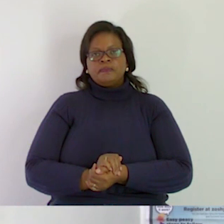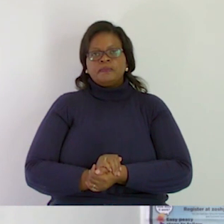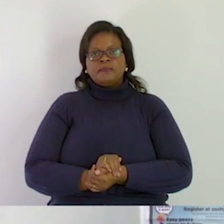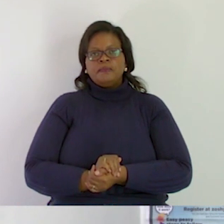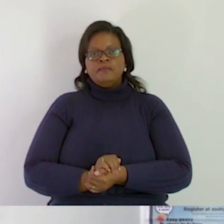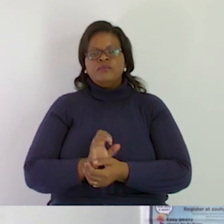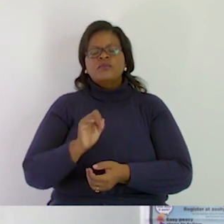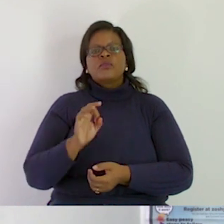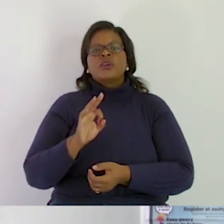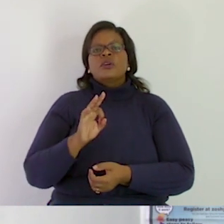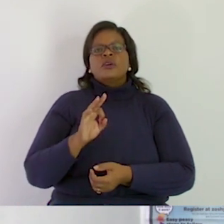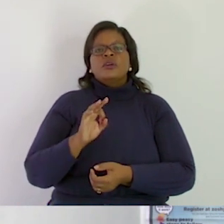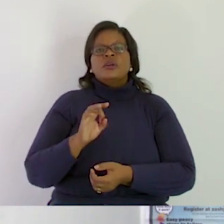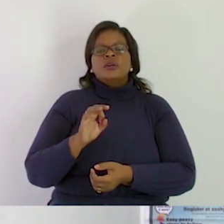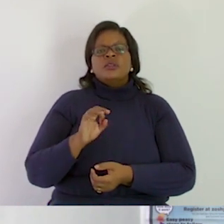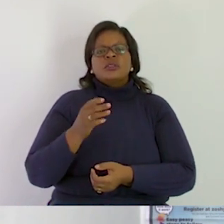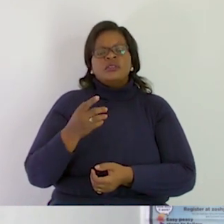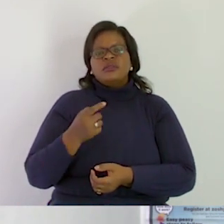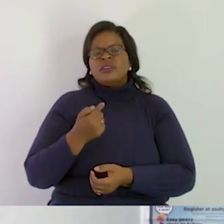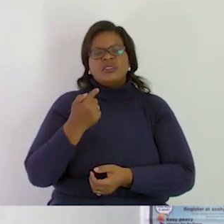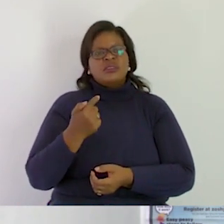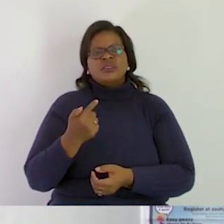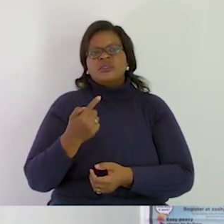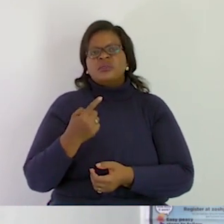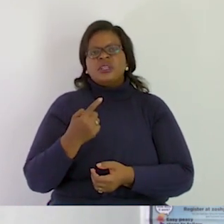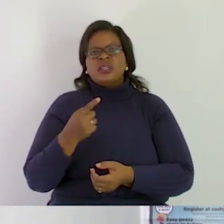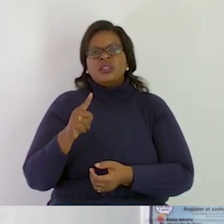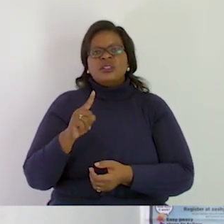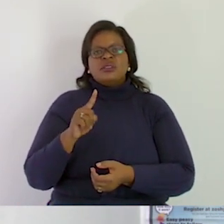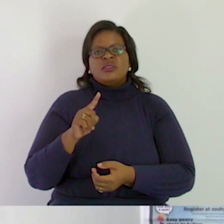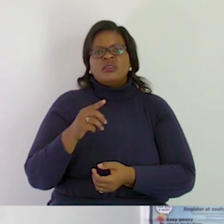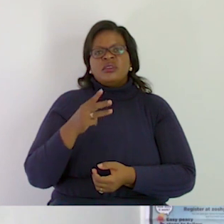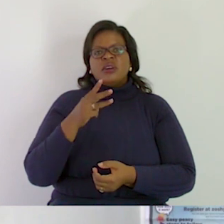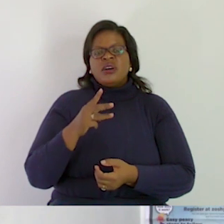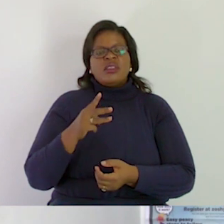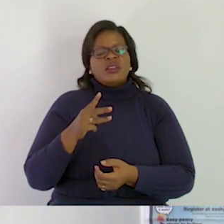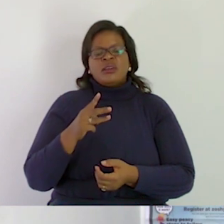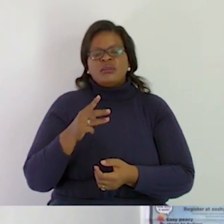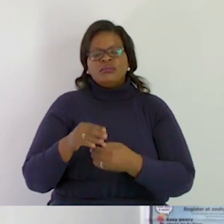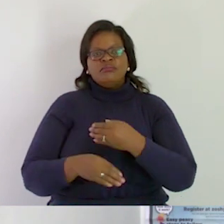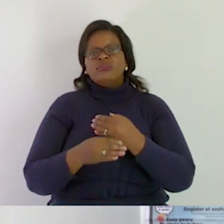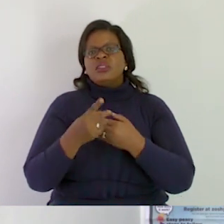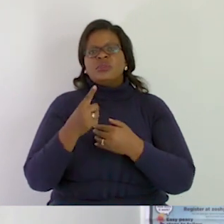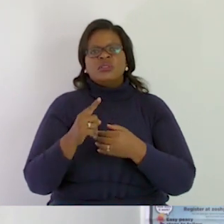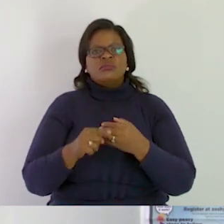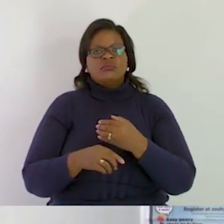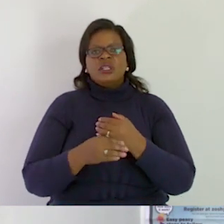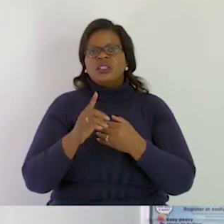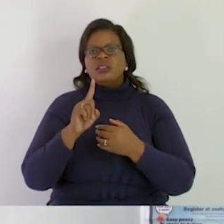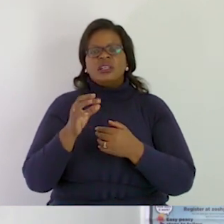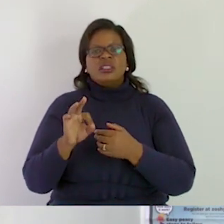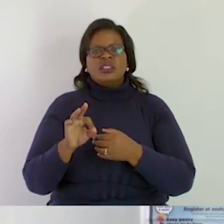Instead of saying 3 times 1 will give me 4, plus 19, that will give me 23, which is not wrong. What is the easier way to do